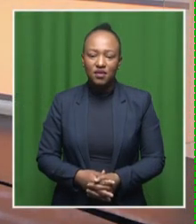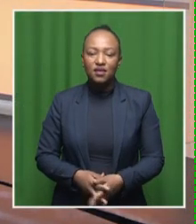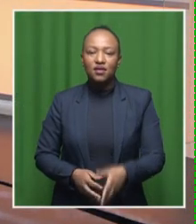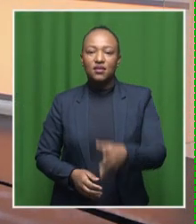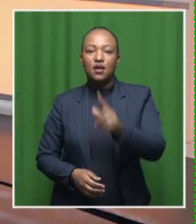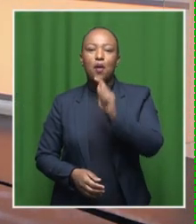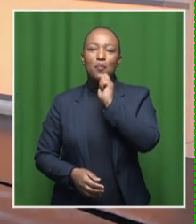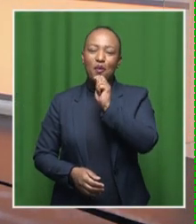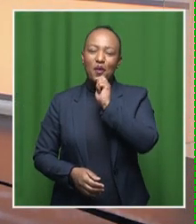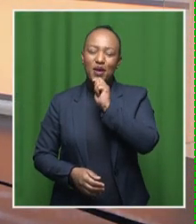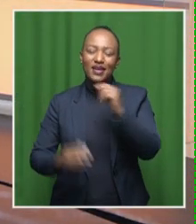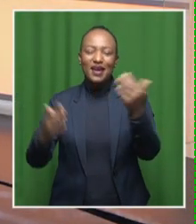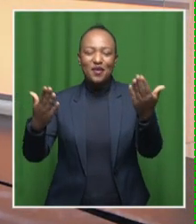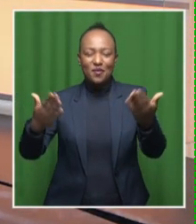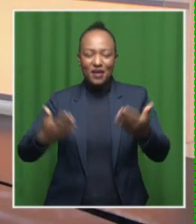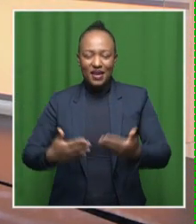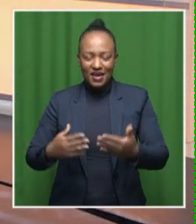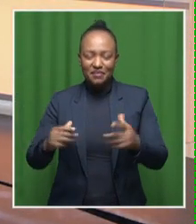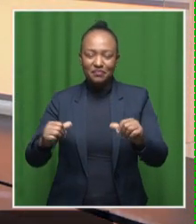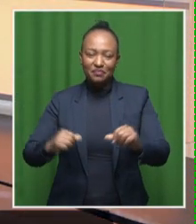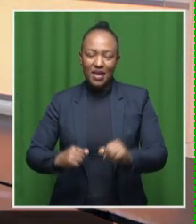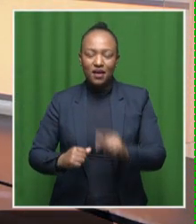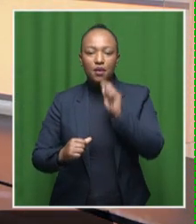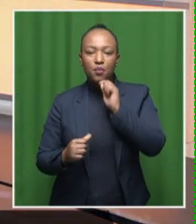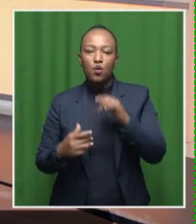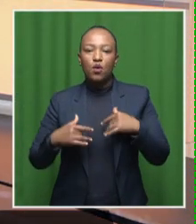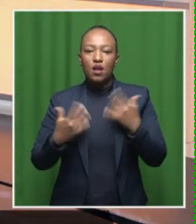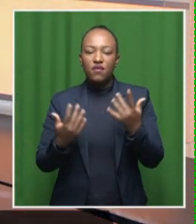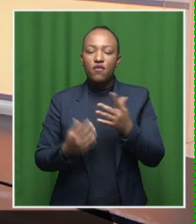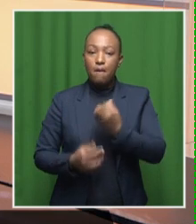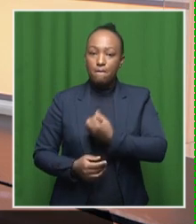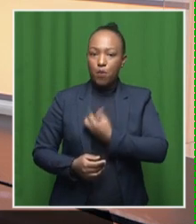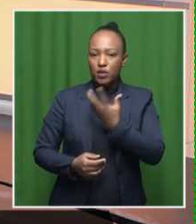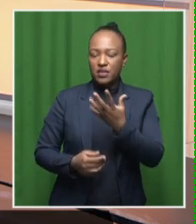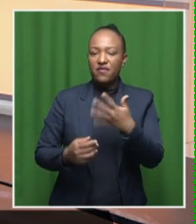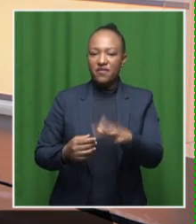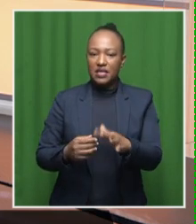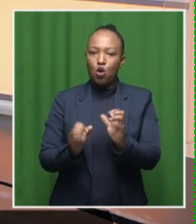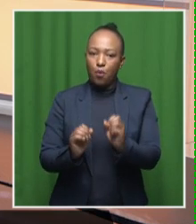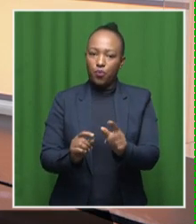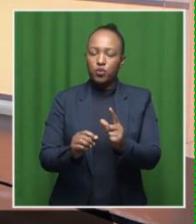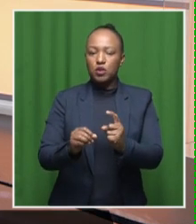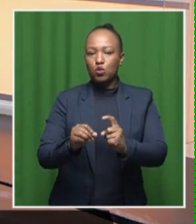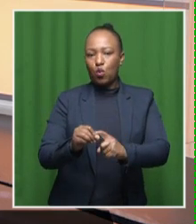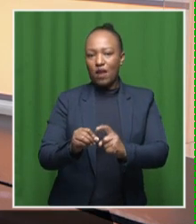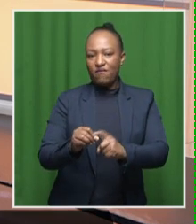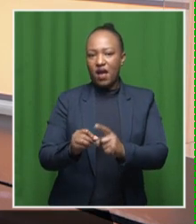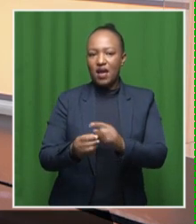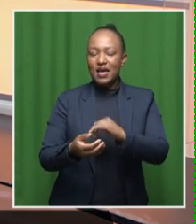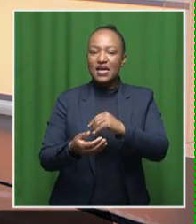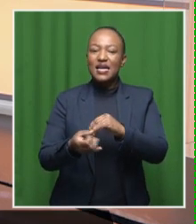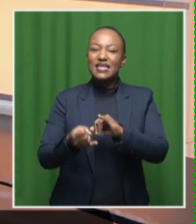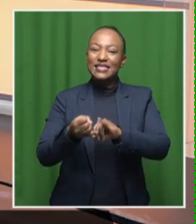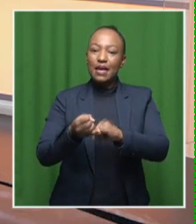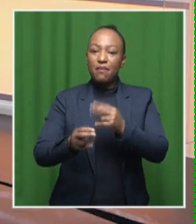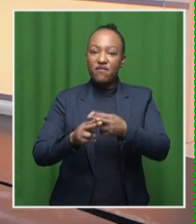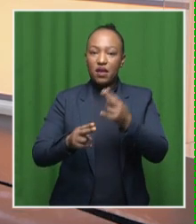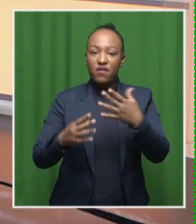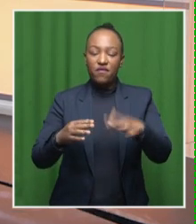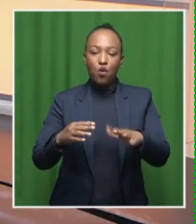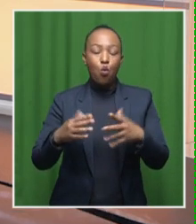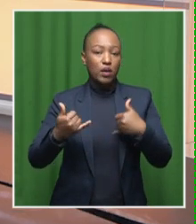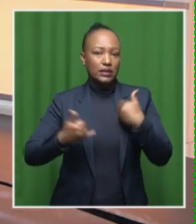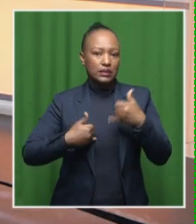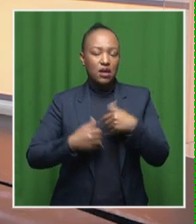Hey, good morning. Welcome back to Morning Live. Now, the Proteas gave themselves a chance to qualify for the semi-finals when they played out to a highly